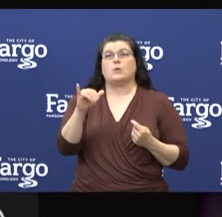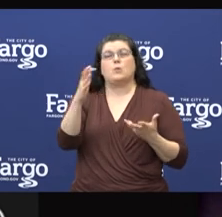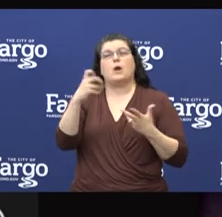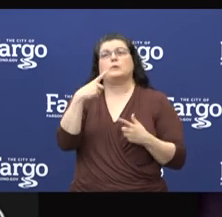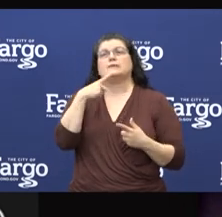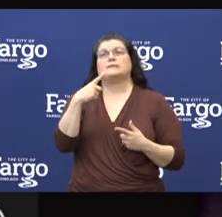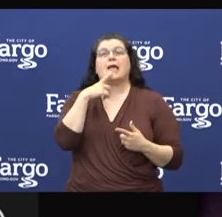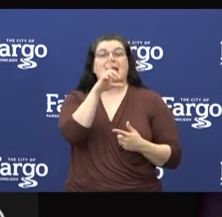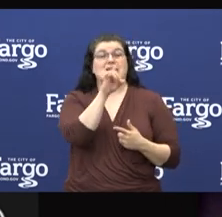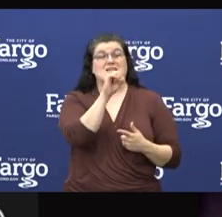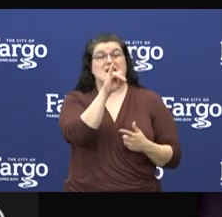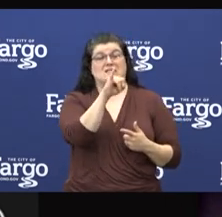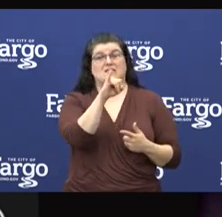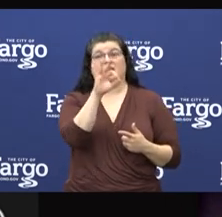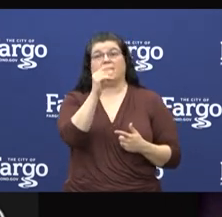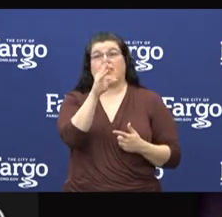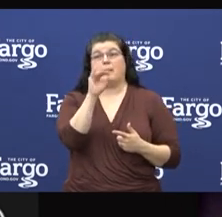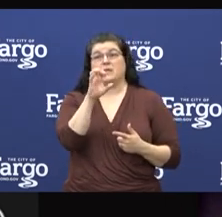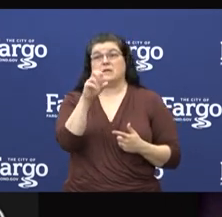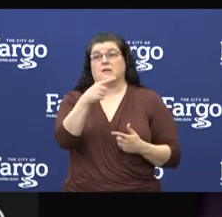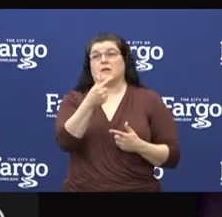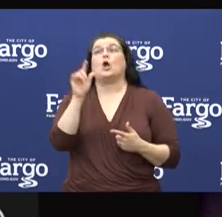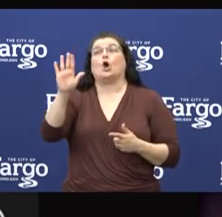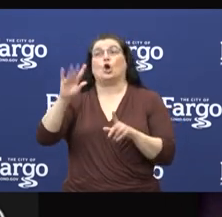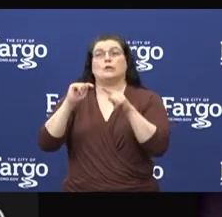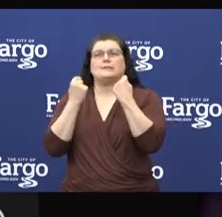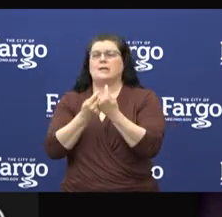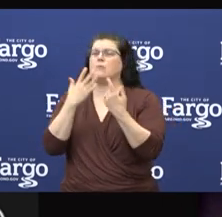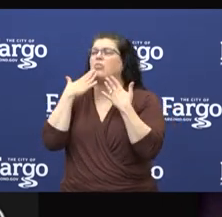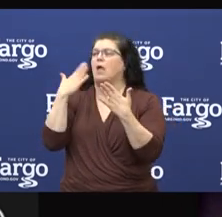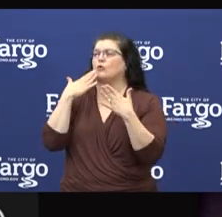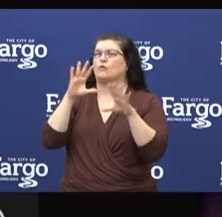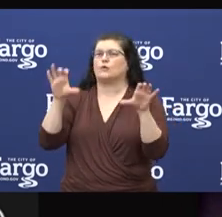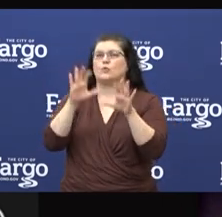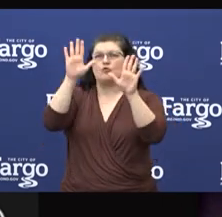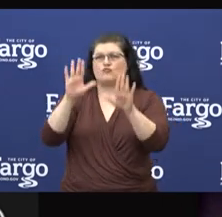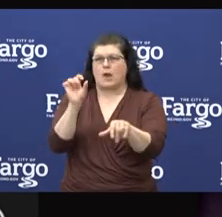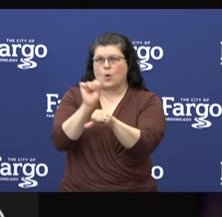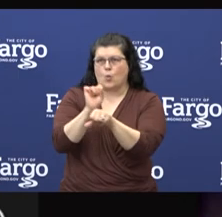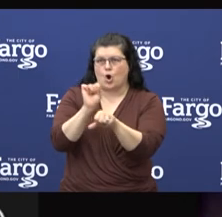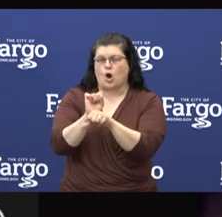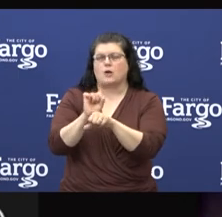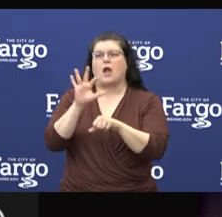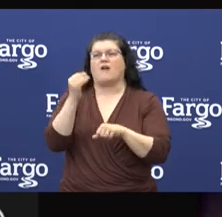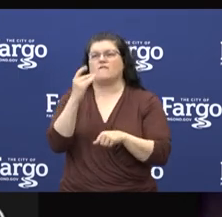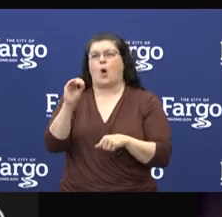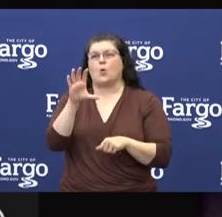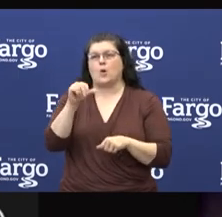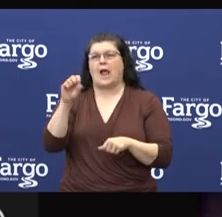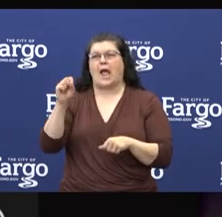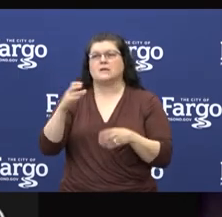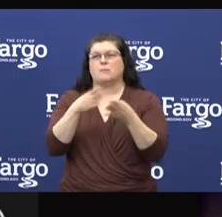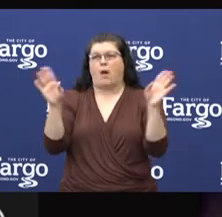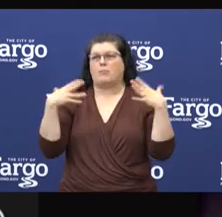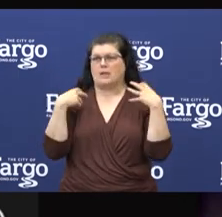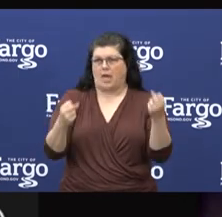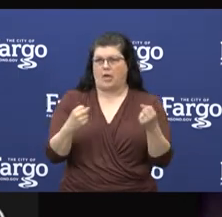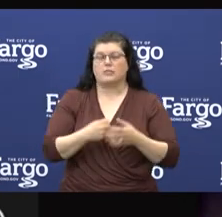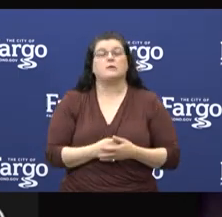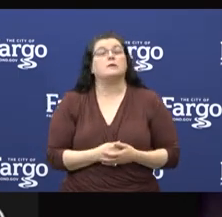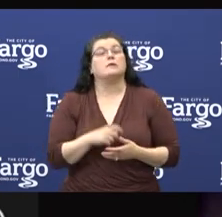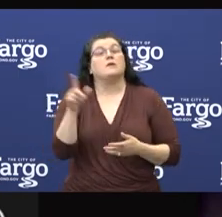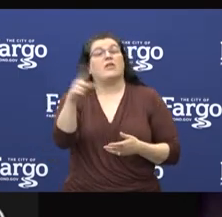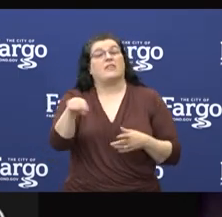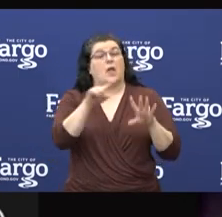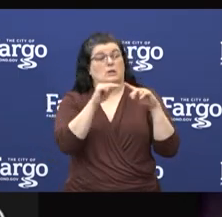done by Desi Fleming and her team at Fargo Cass Public Health. As the response to COVID-19 evolves, the team at Fargo Cass Public Health has been asked to do